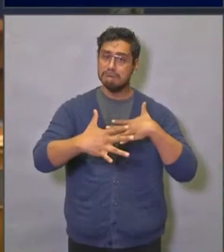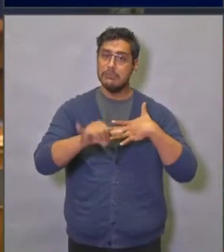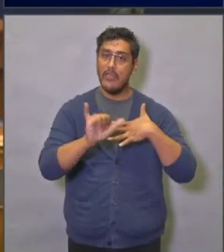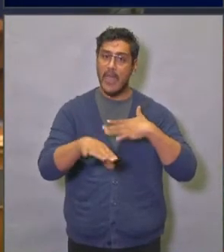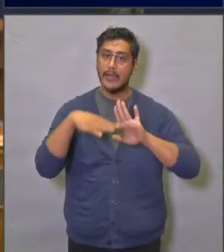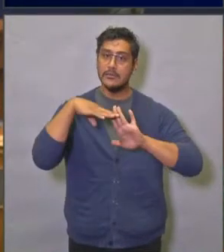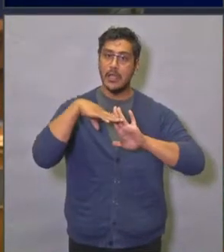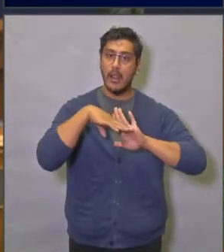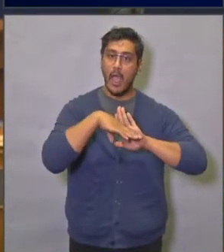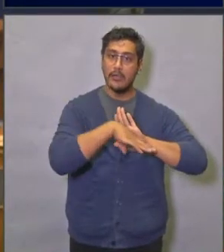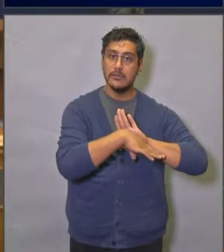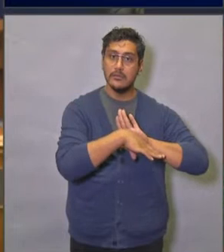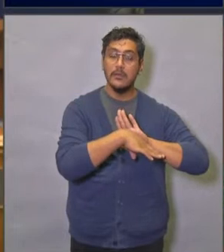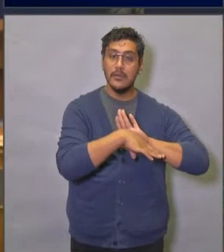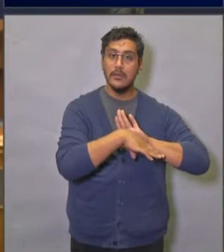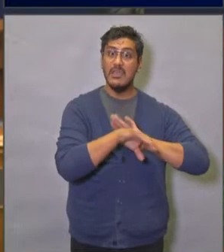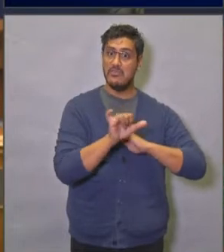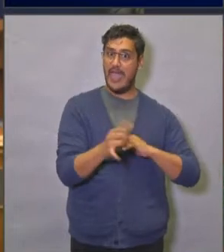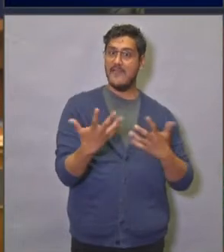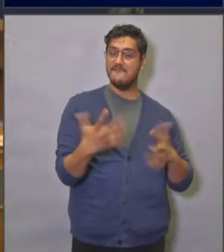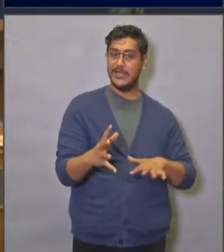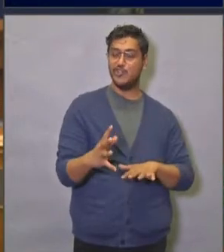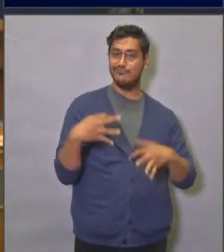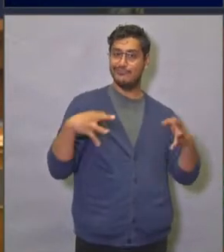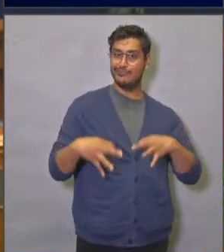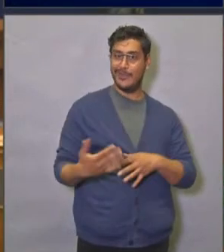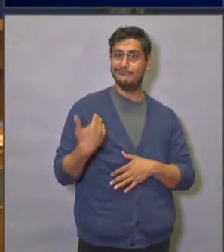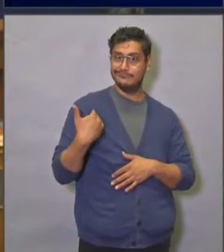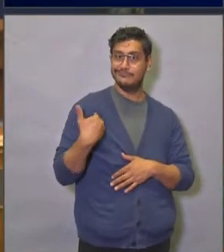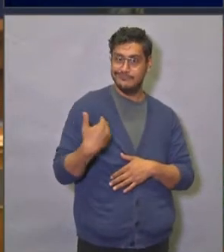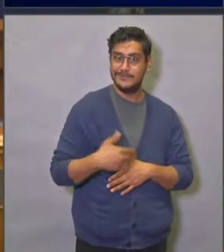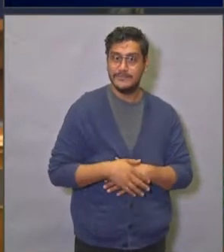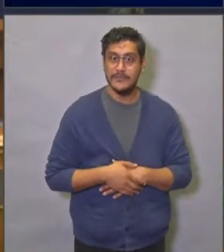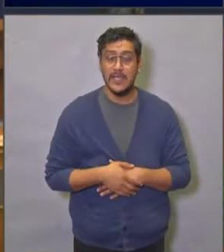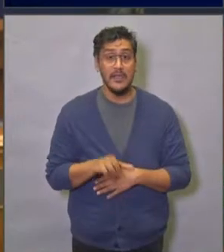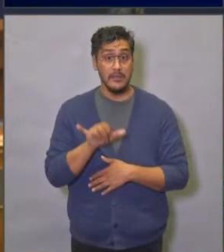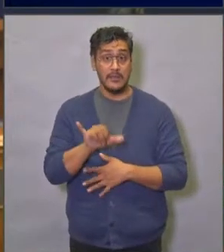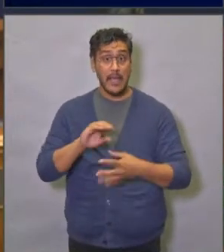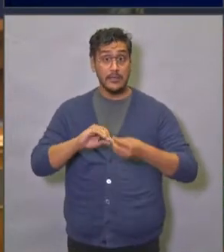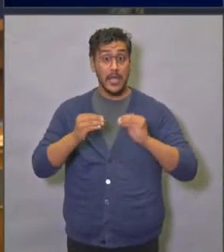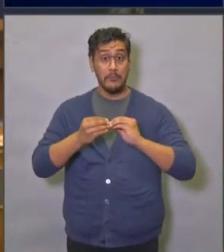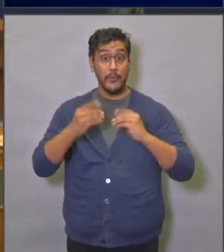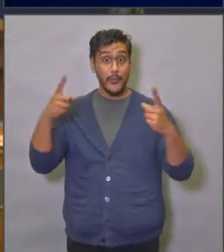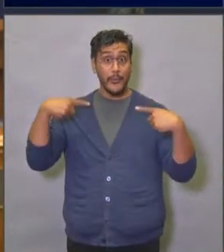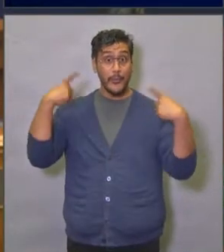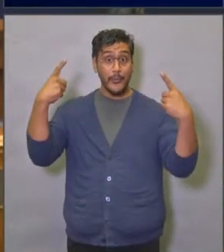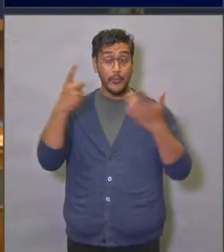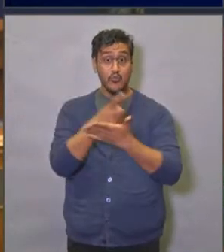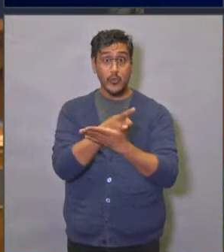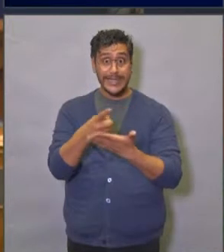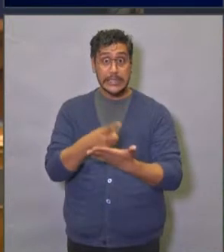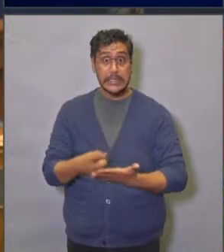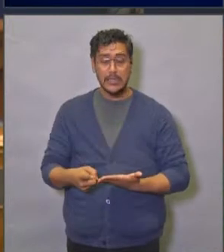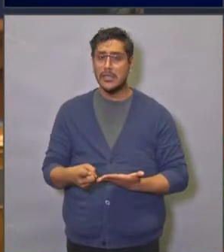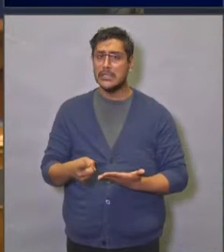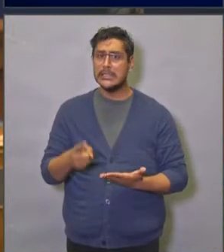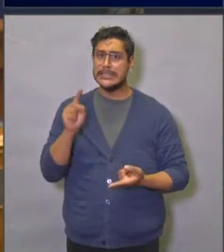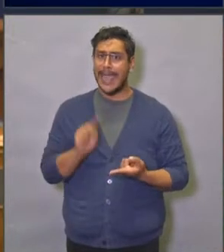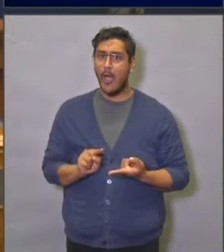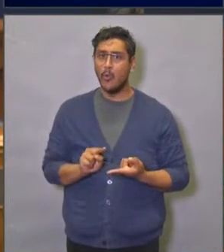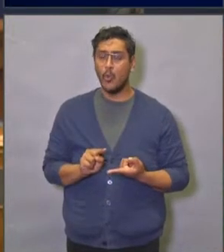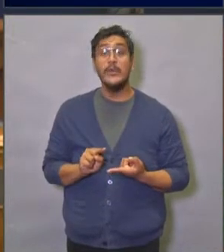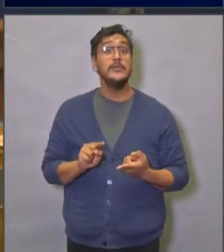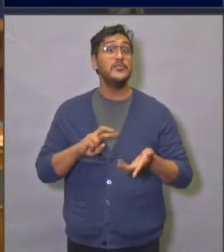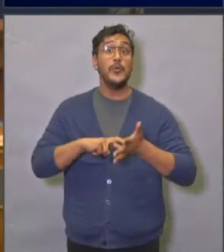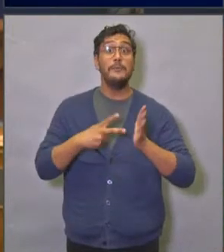the effective transmission rate in previous news conferences, and that number historically over the past few weeks had been down. So there were fewer people who